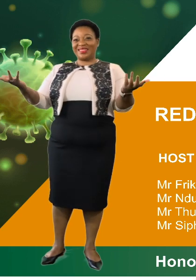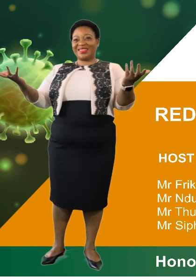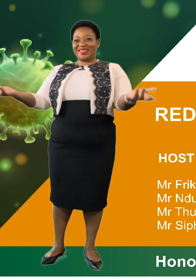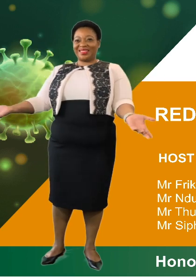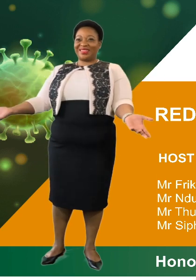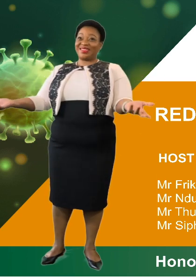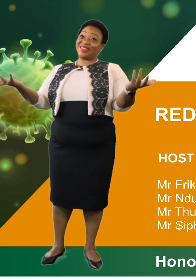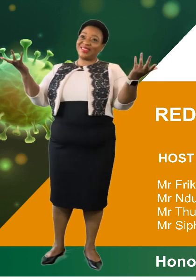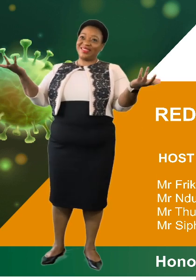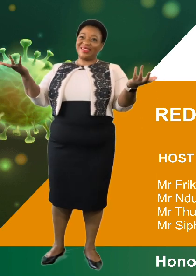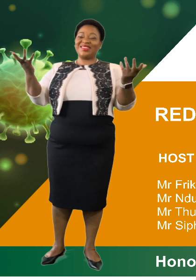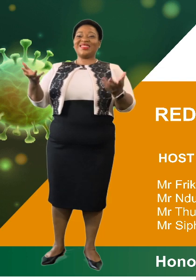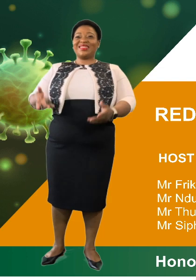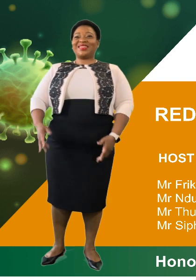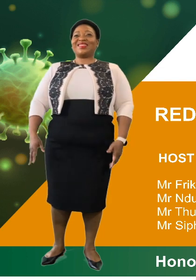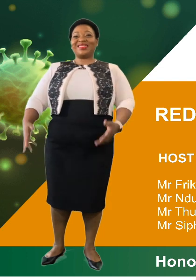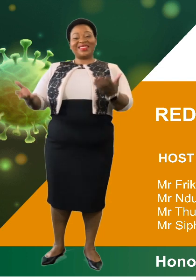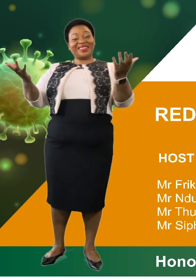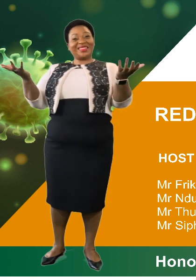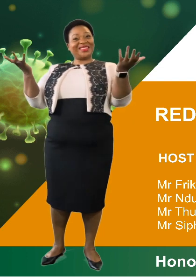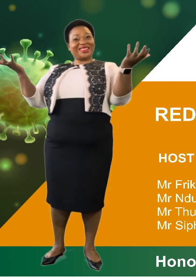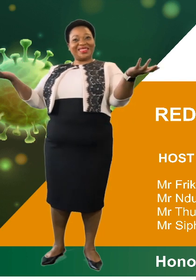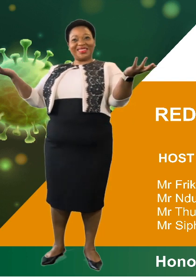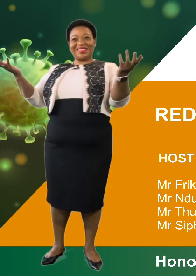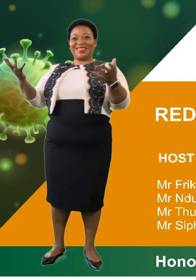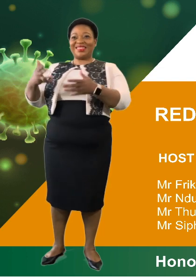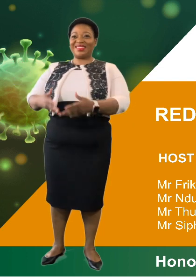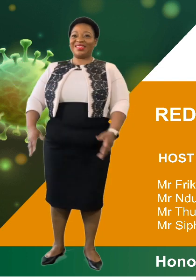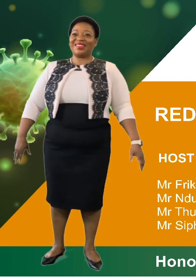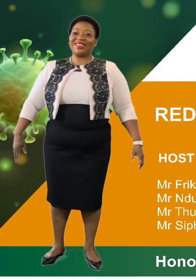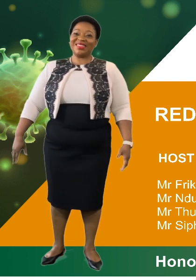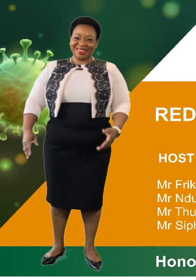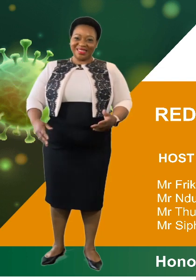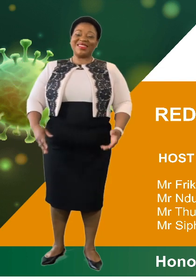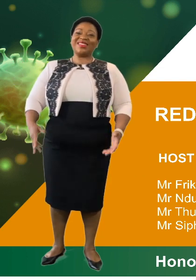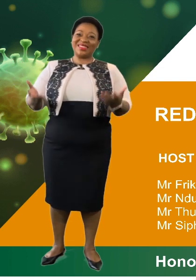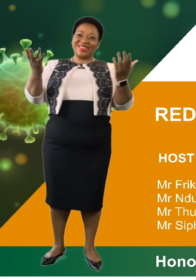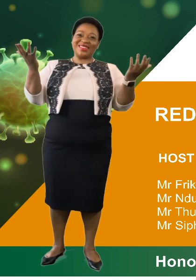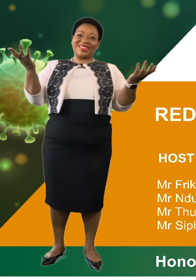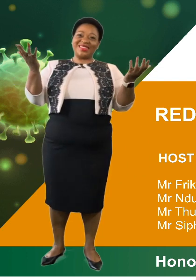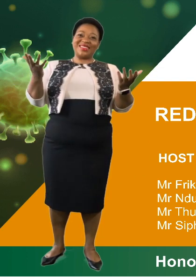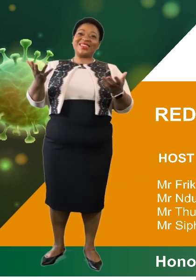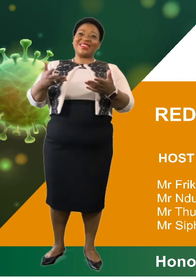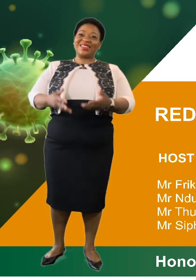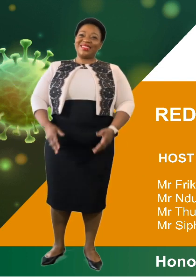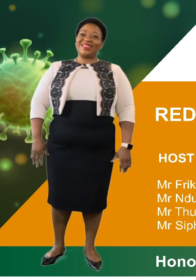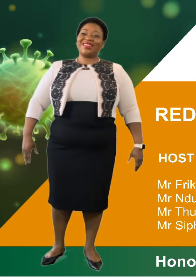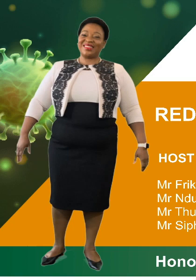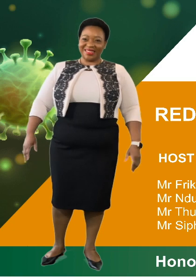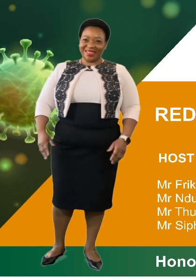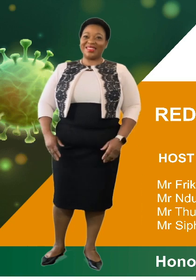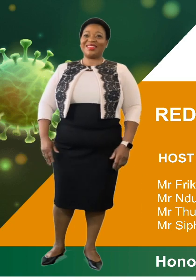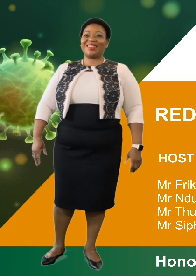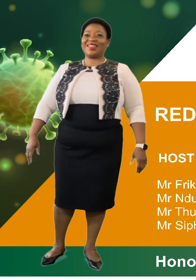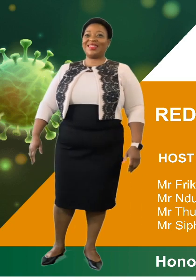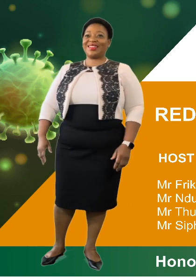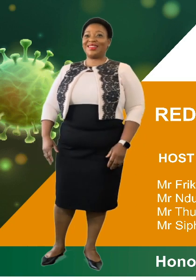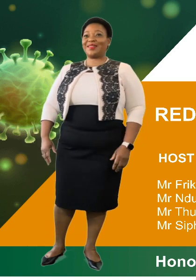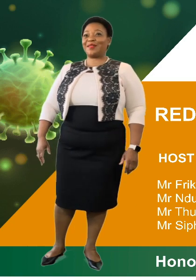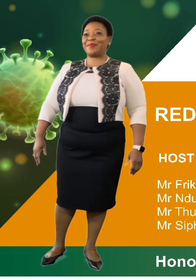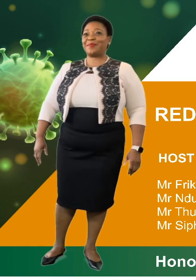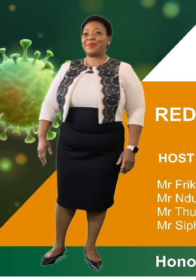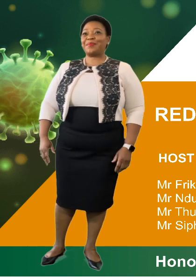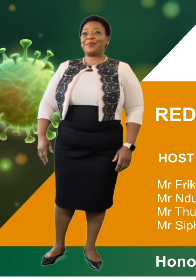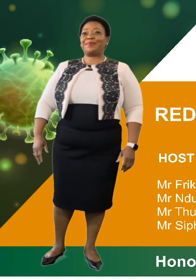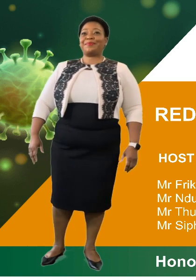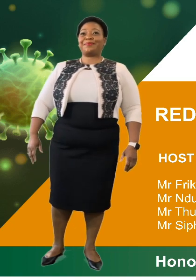Thank you very much, Friki, for that comprehensive presentation, really, which seeks to address a number of key areas